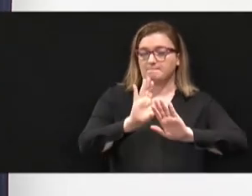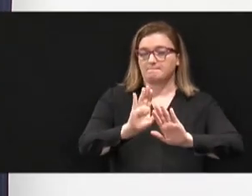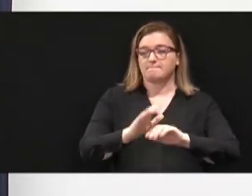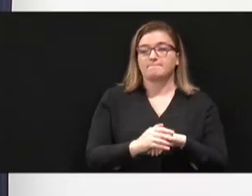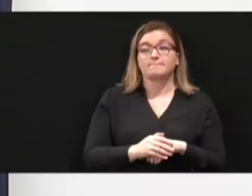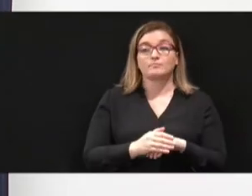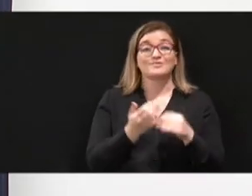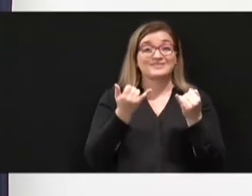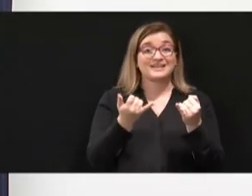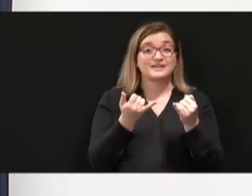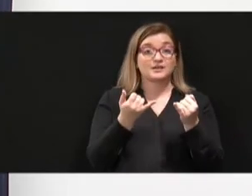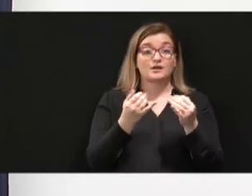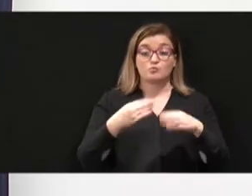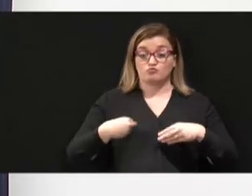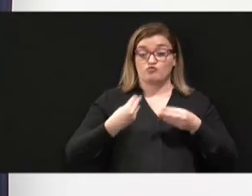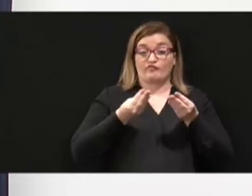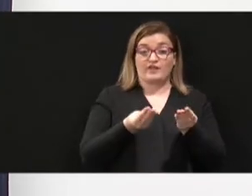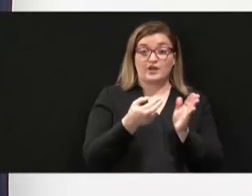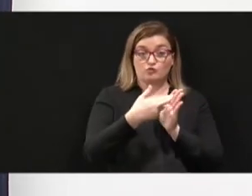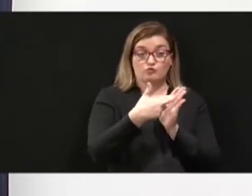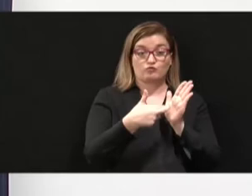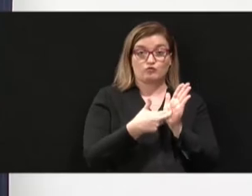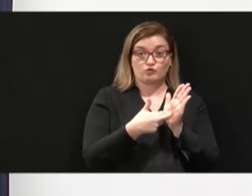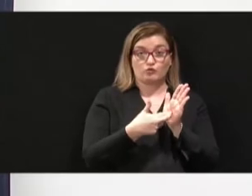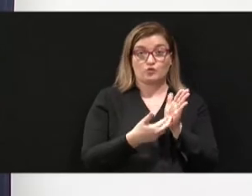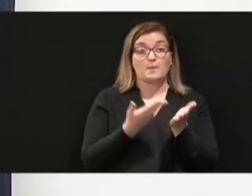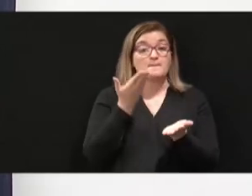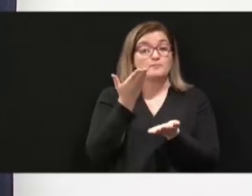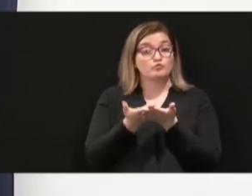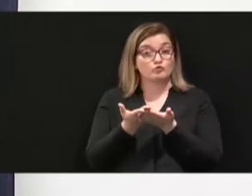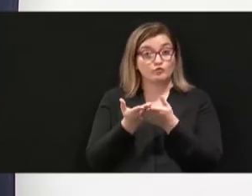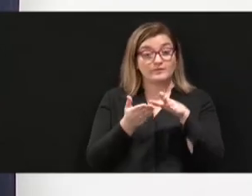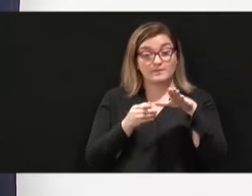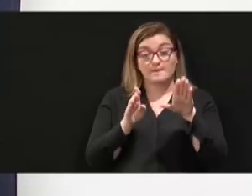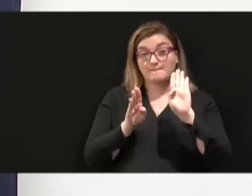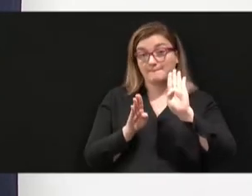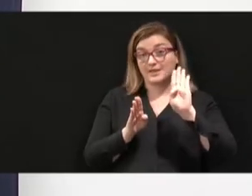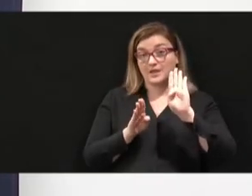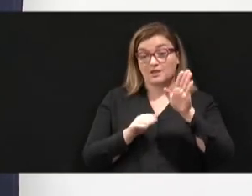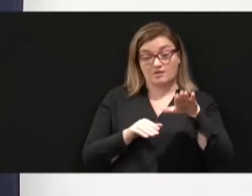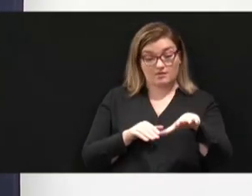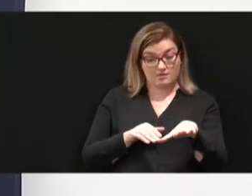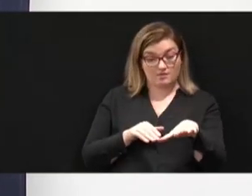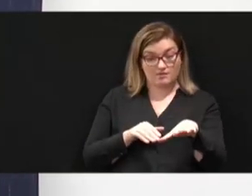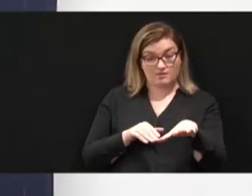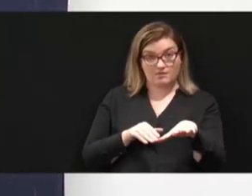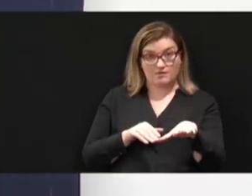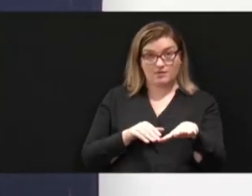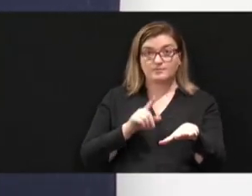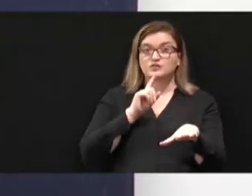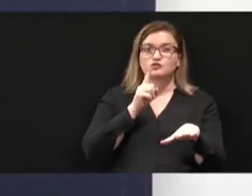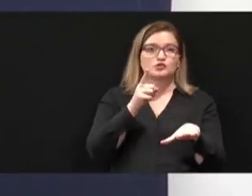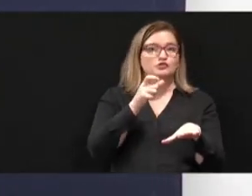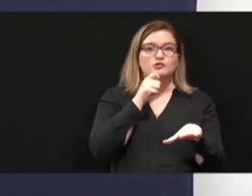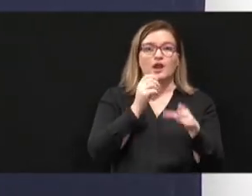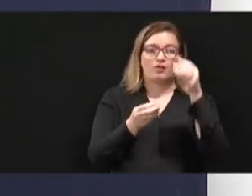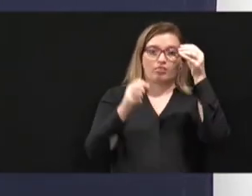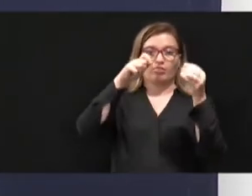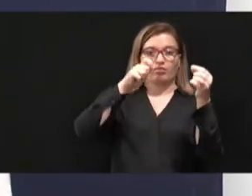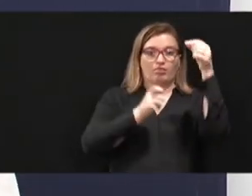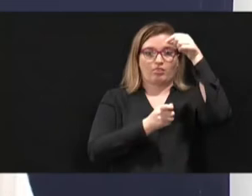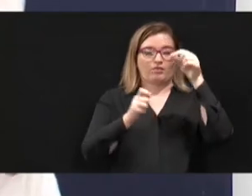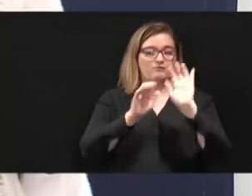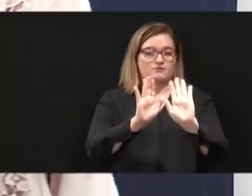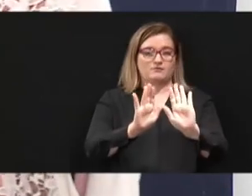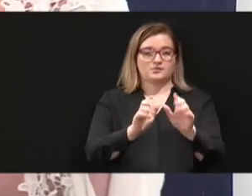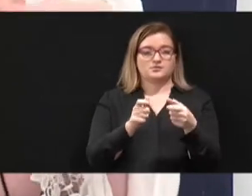through, give the rule, have them prove the B. Be sure that you are anchoring the deck so that it's not moving up in the air.